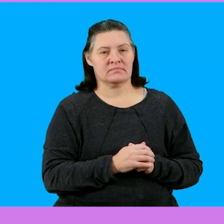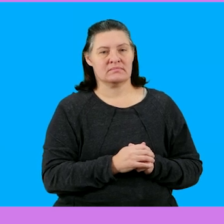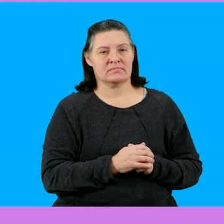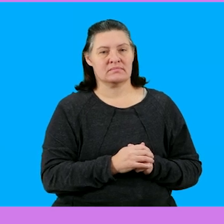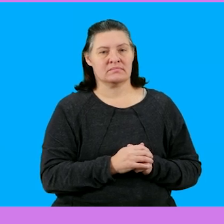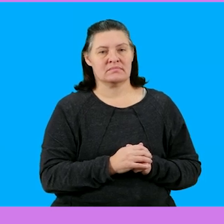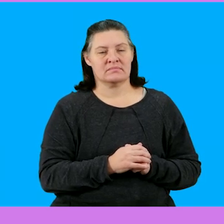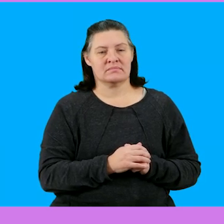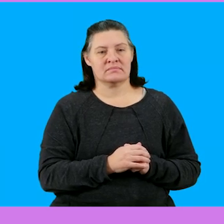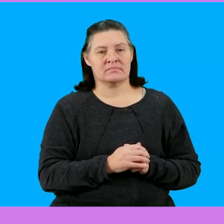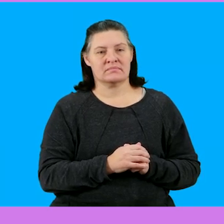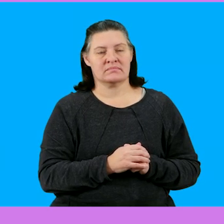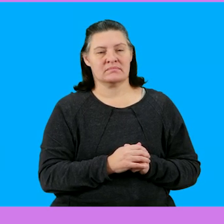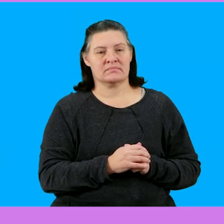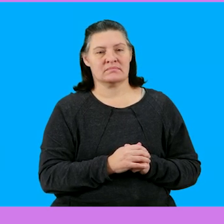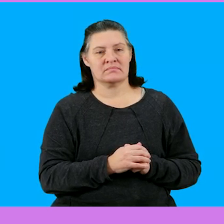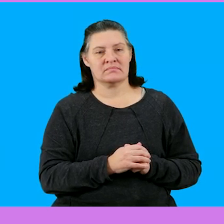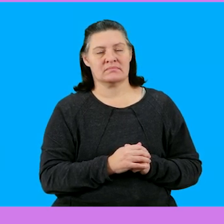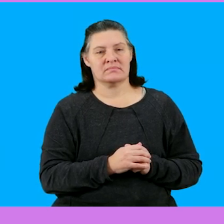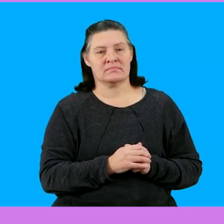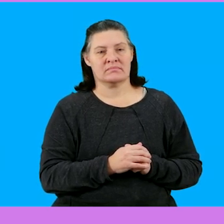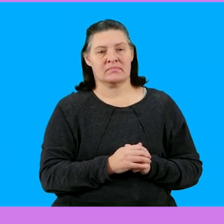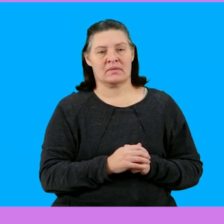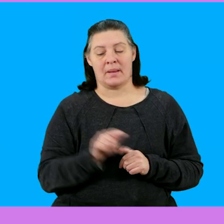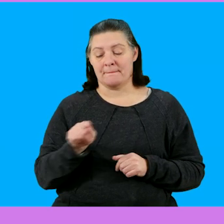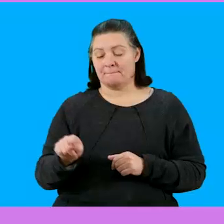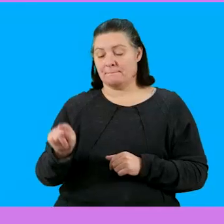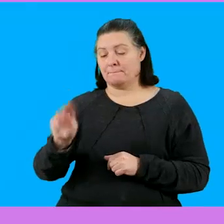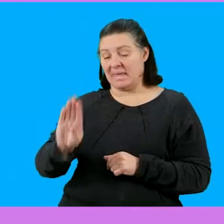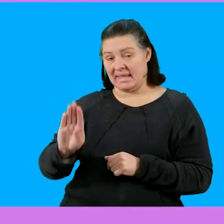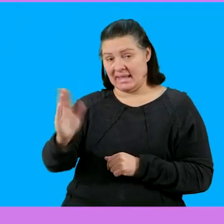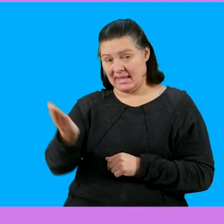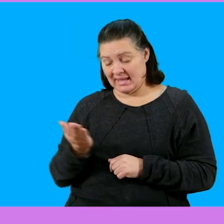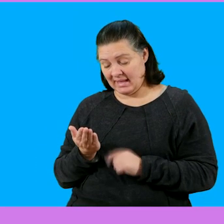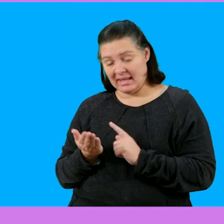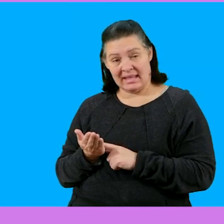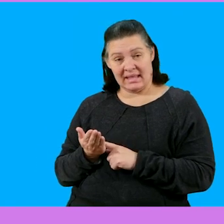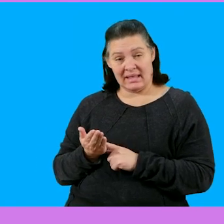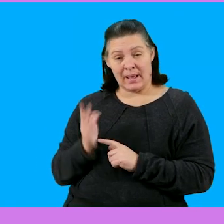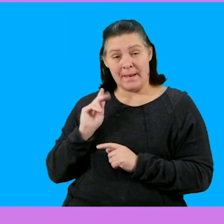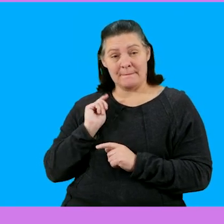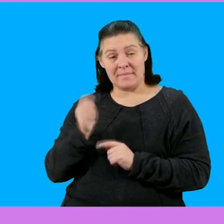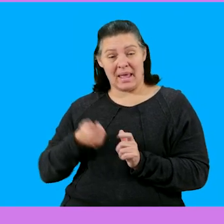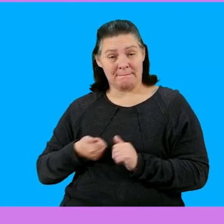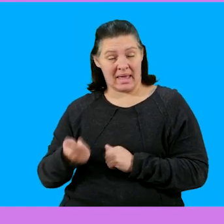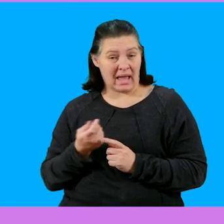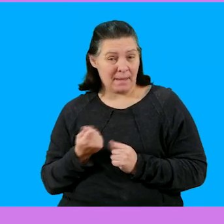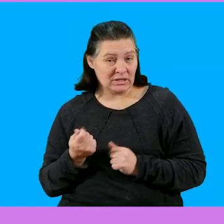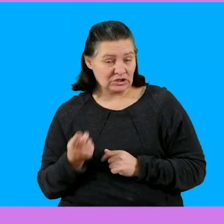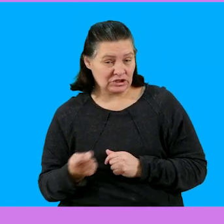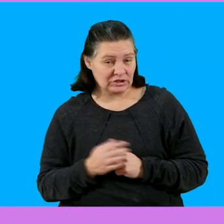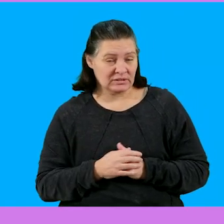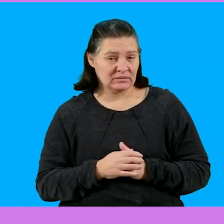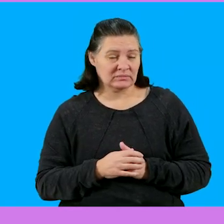220,500 rand. That is what needs to be paid. And now we're going to quickly relate that to what we have